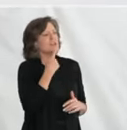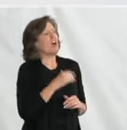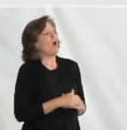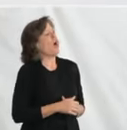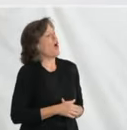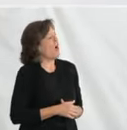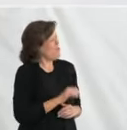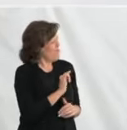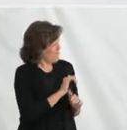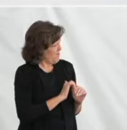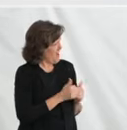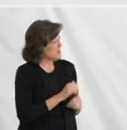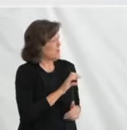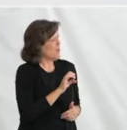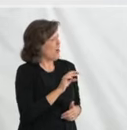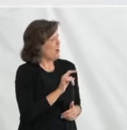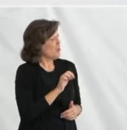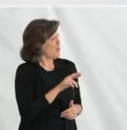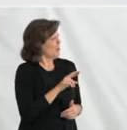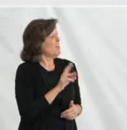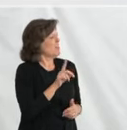president.